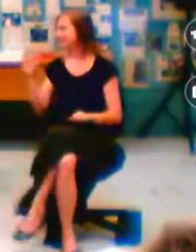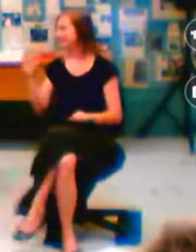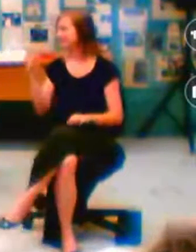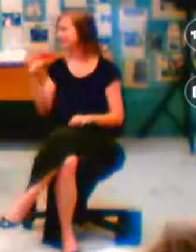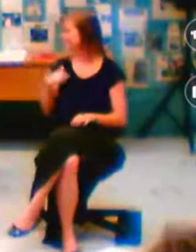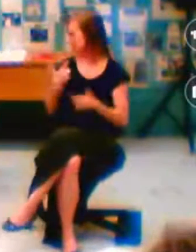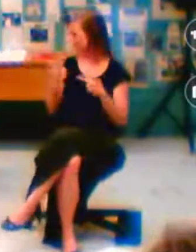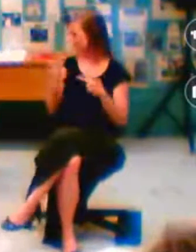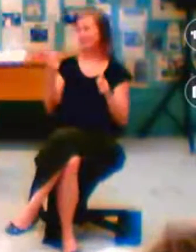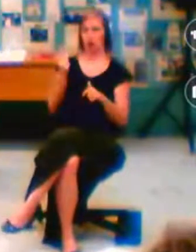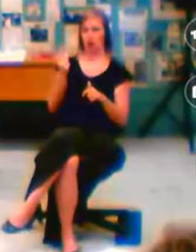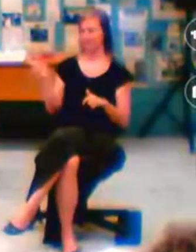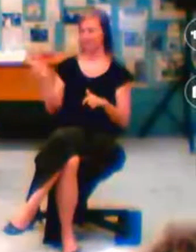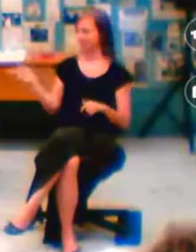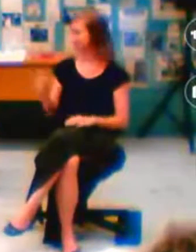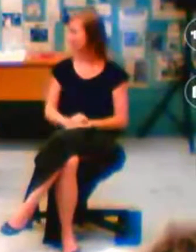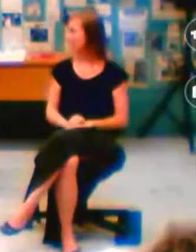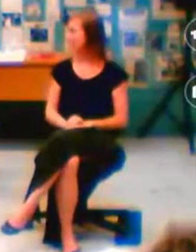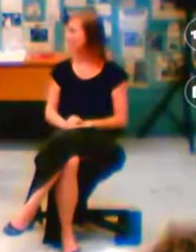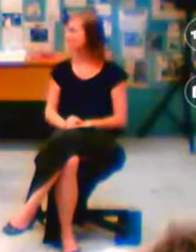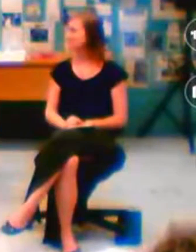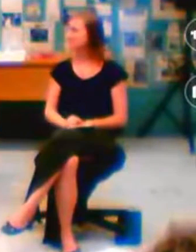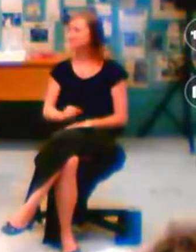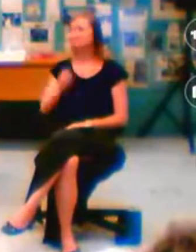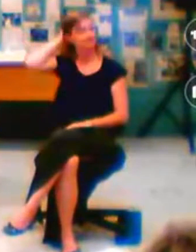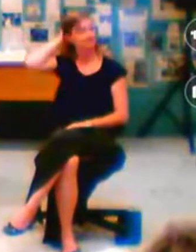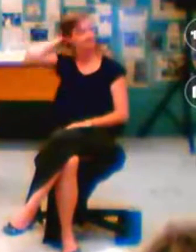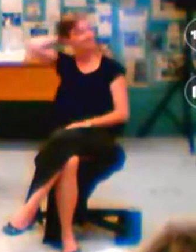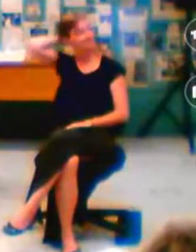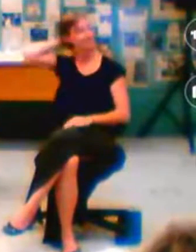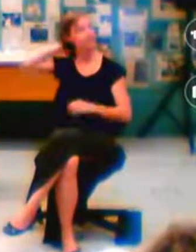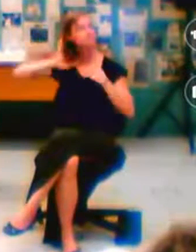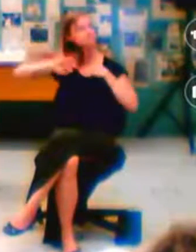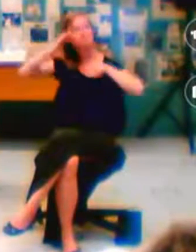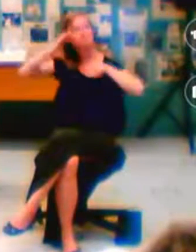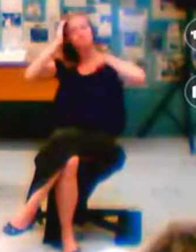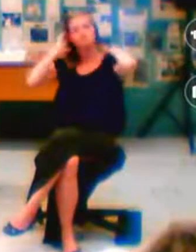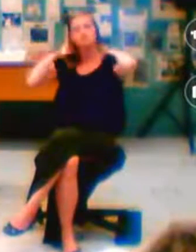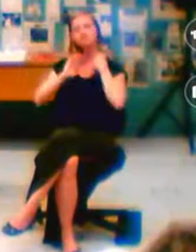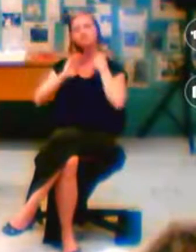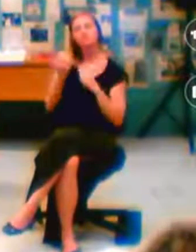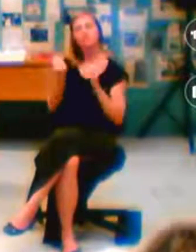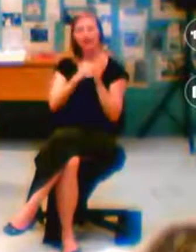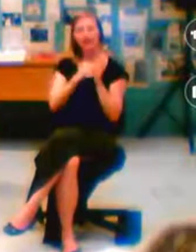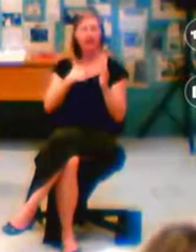that close to Mark, but... I've had most of my shots, and I only bite occasionally.